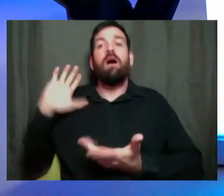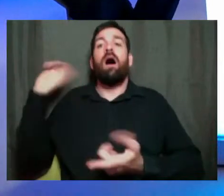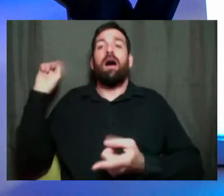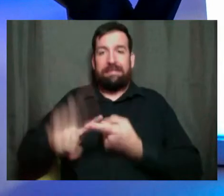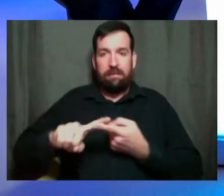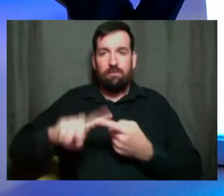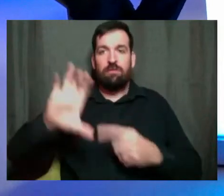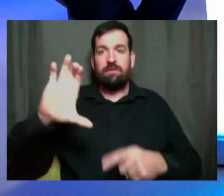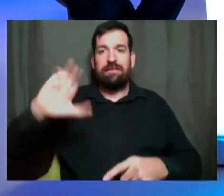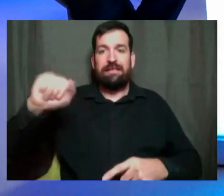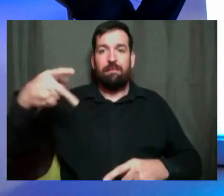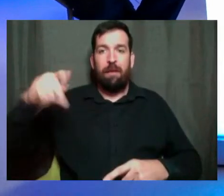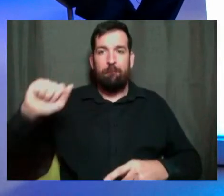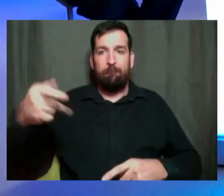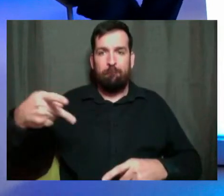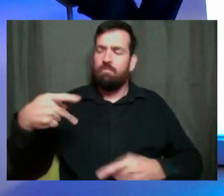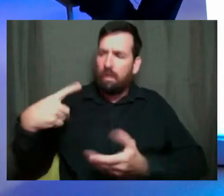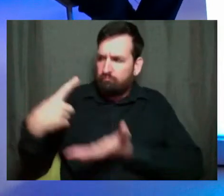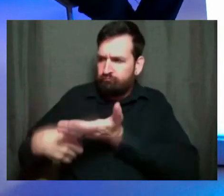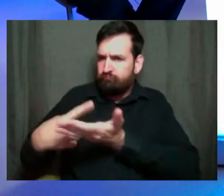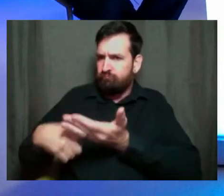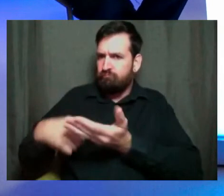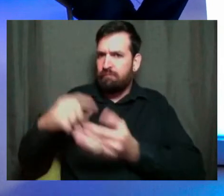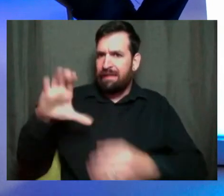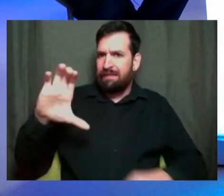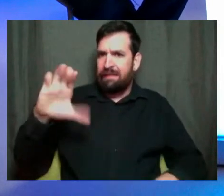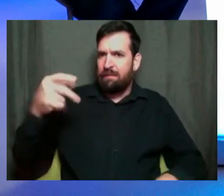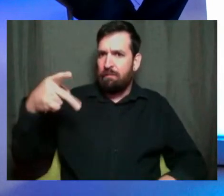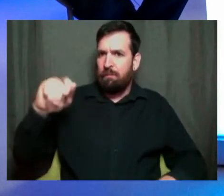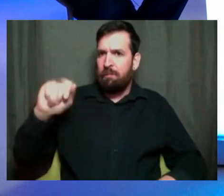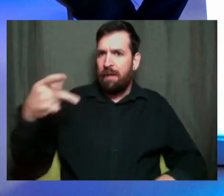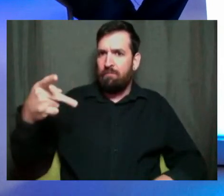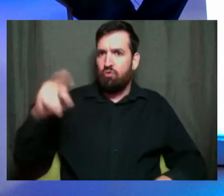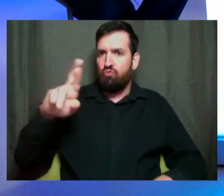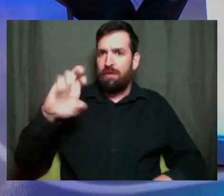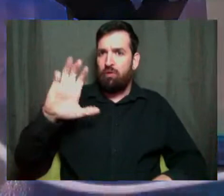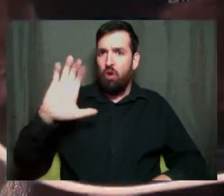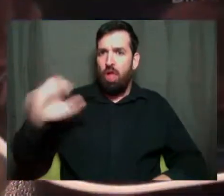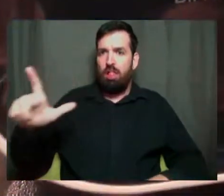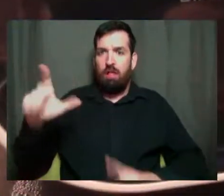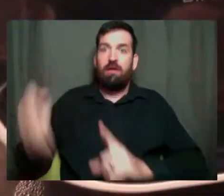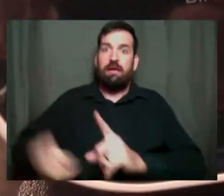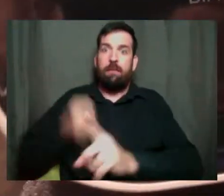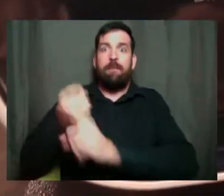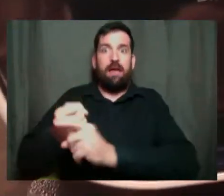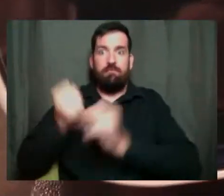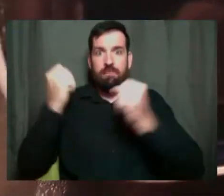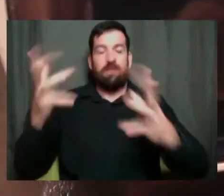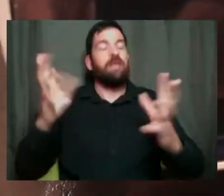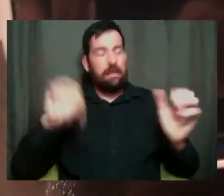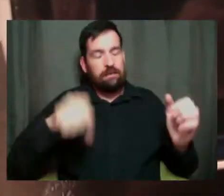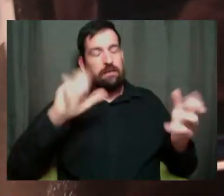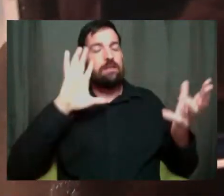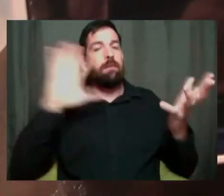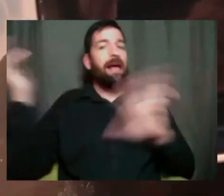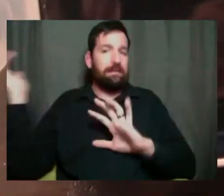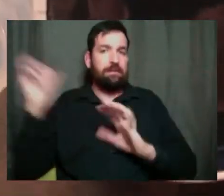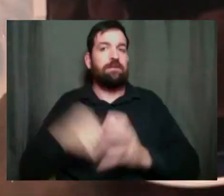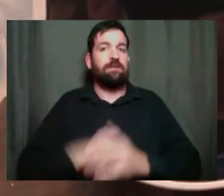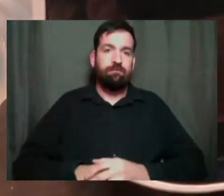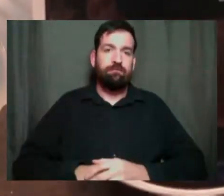Okay, so let's talk about this Cpap recall, because I would imagine it's affecting lots of people. It's a huge mess, yes. There's some of